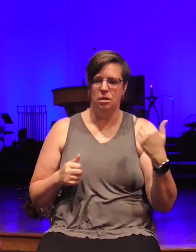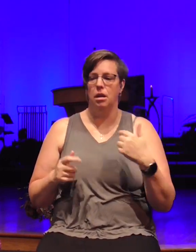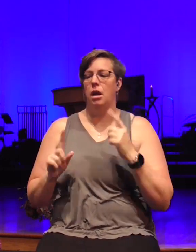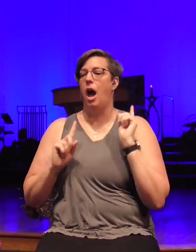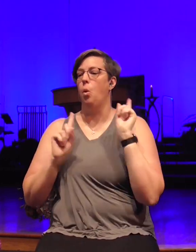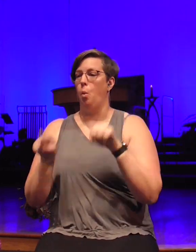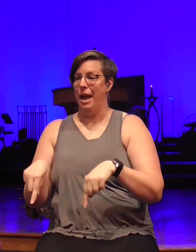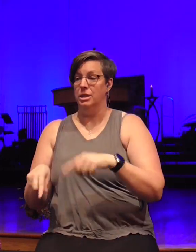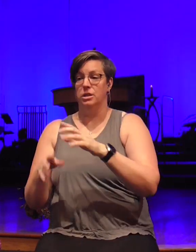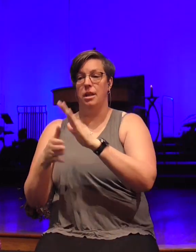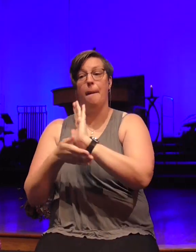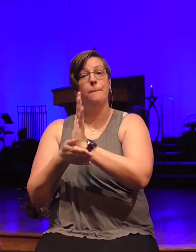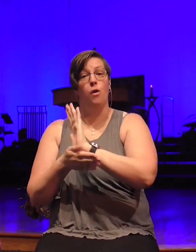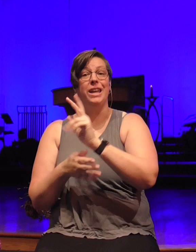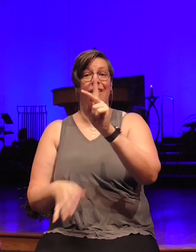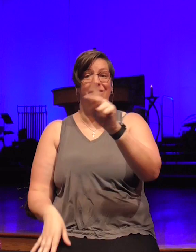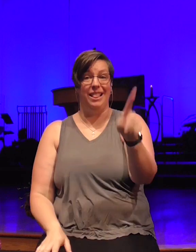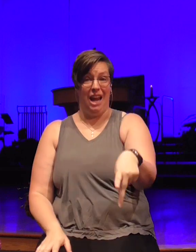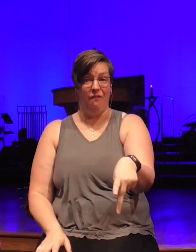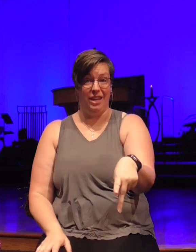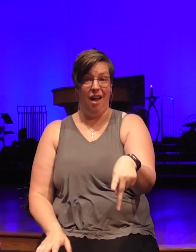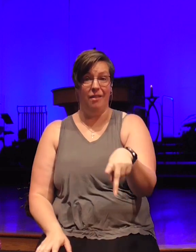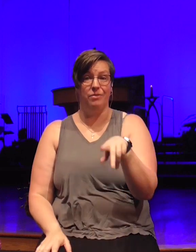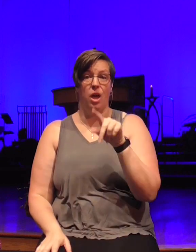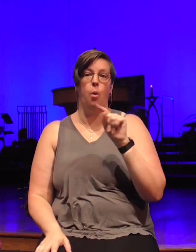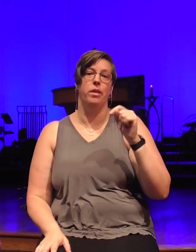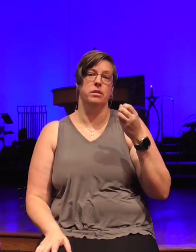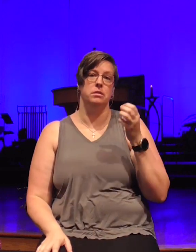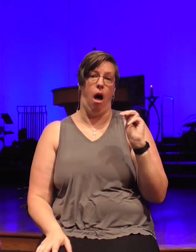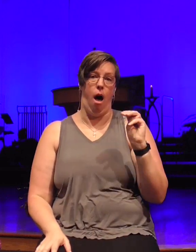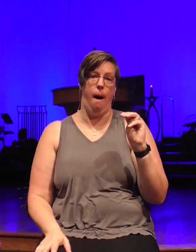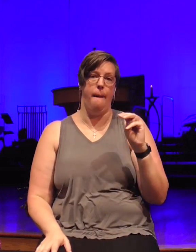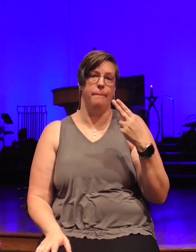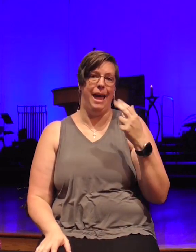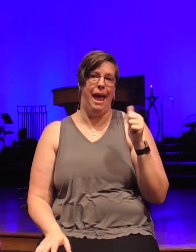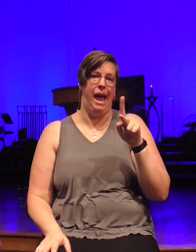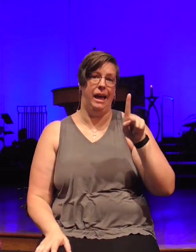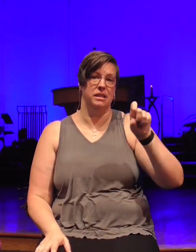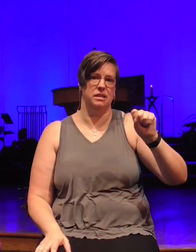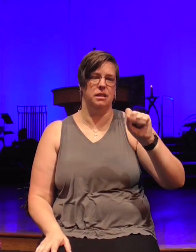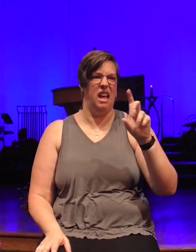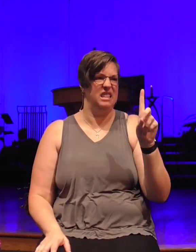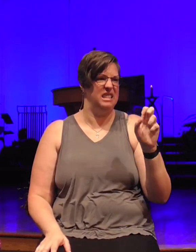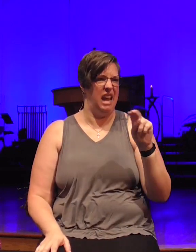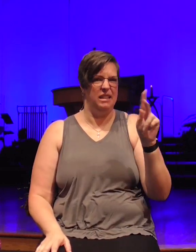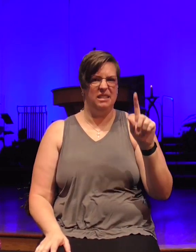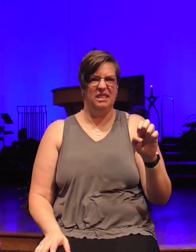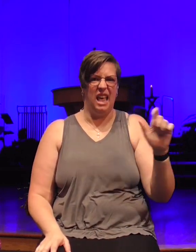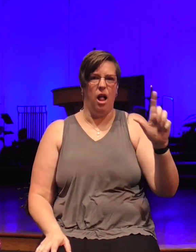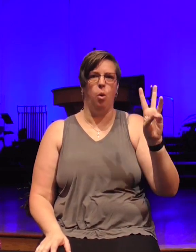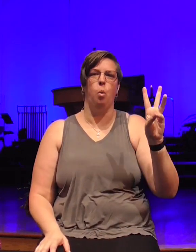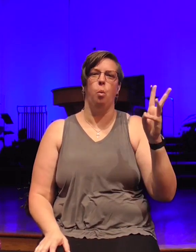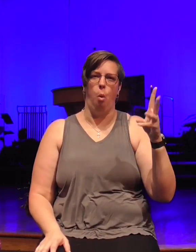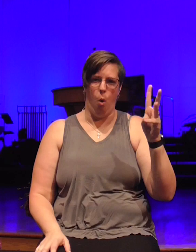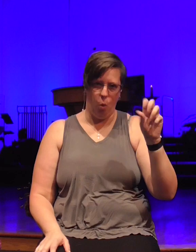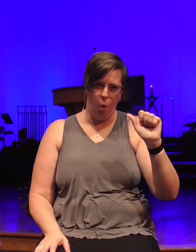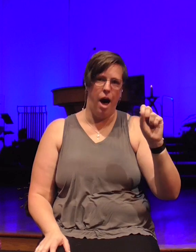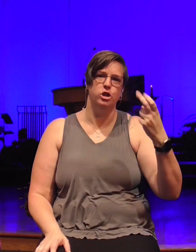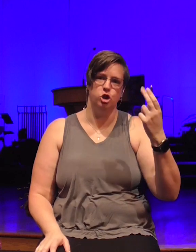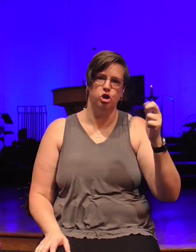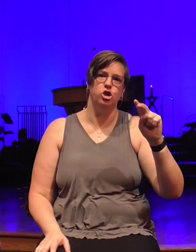movie Philadelphia, starring Tom Hanks and Denzel Washington and many other wonderful people.